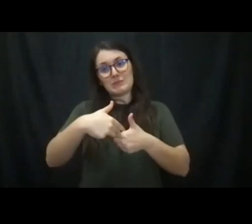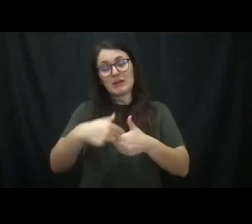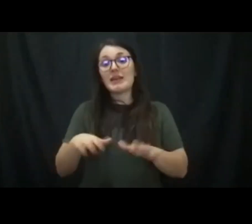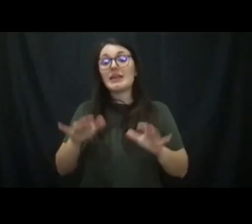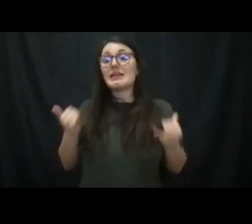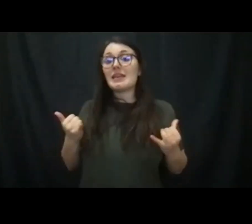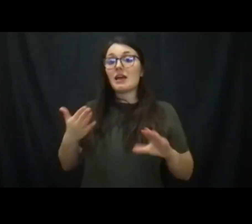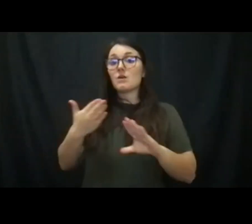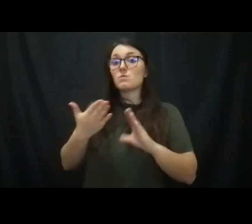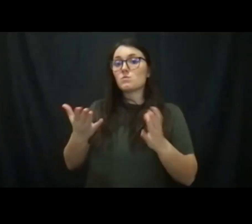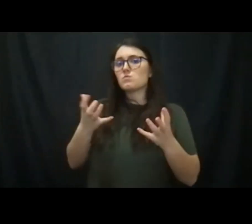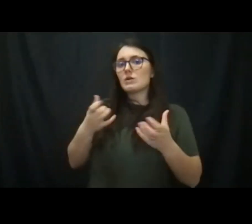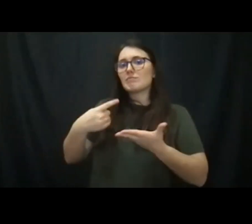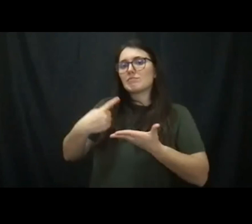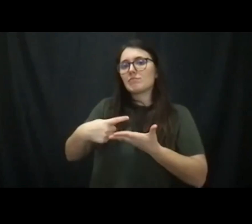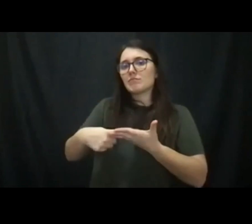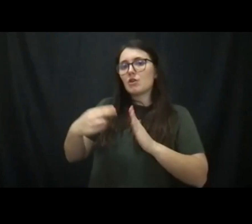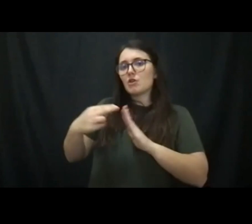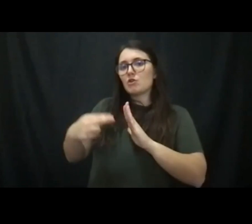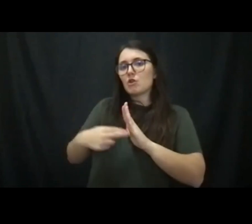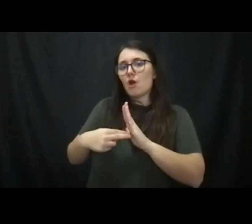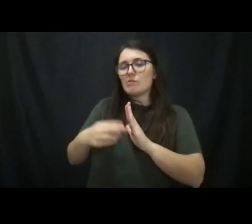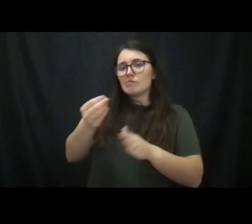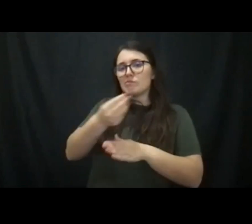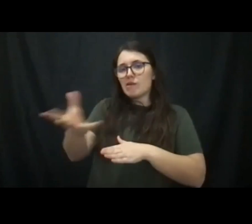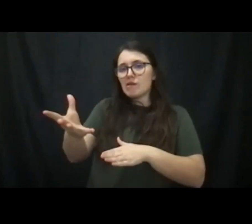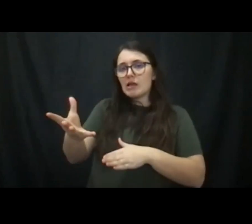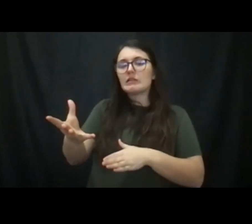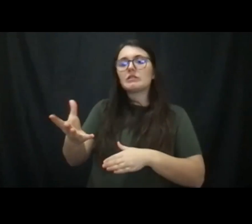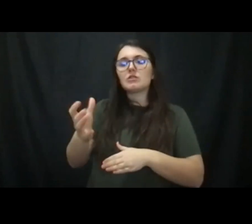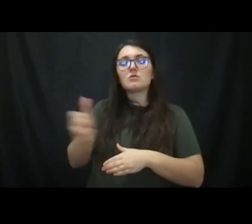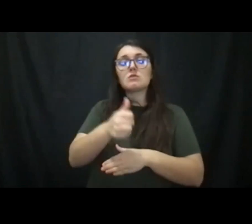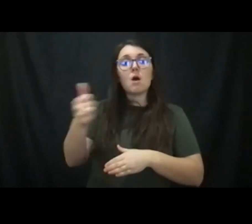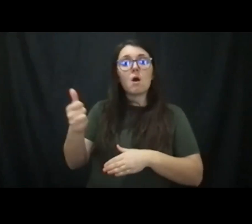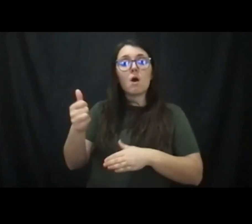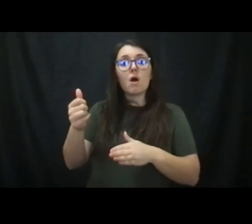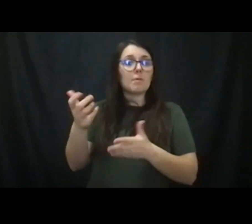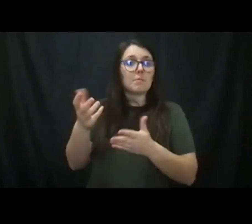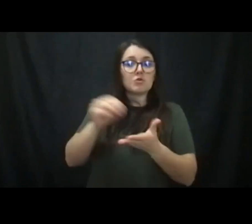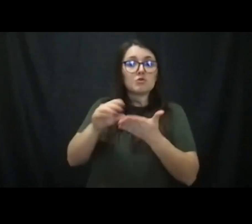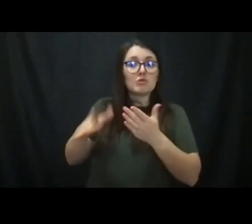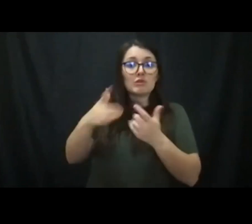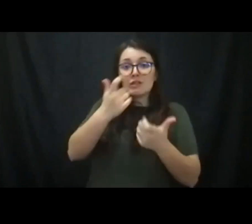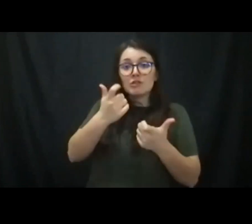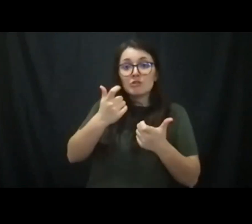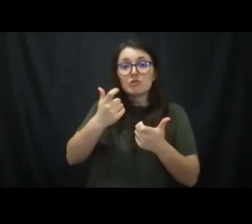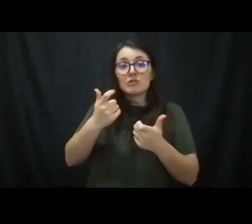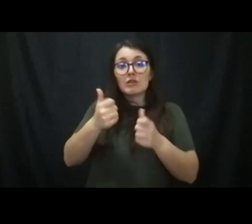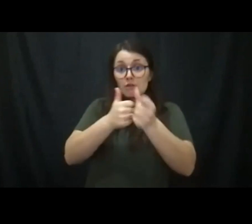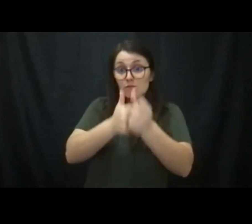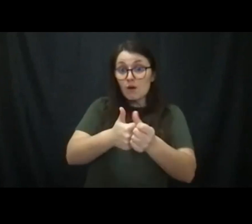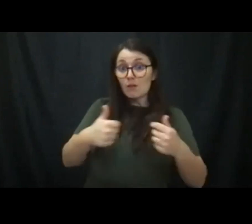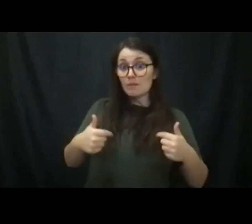note to my, well, actually to anybody who's interested. If you're interested in following me on